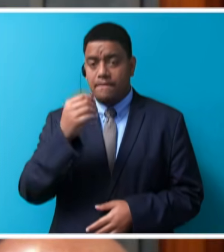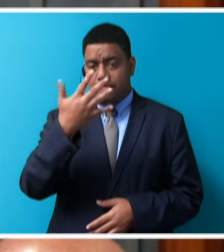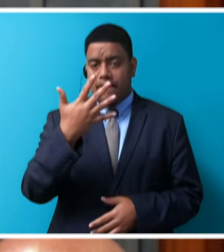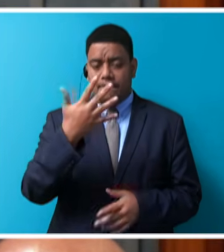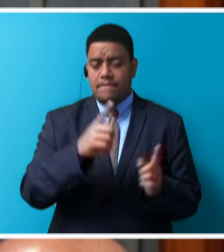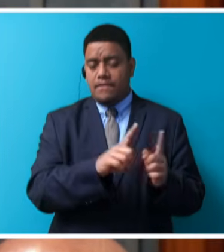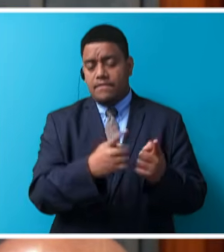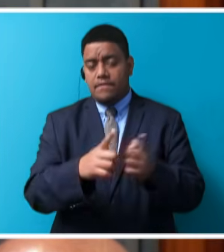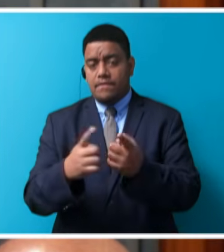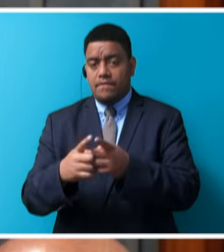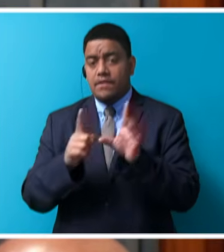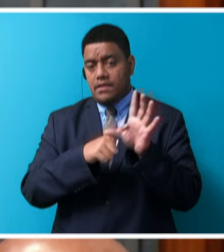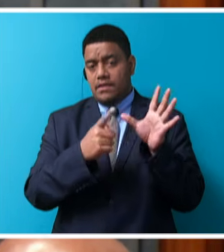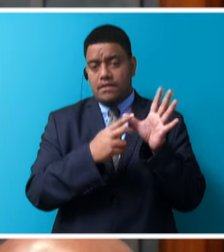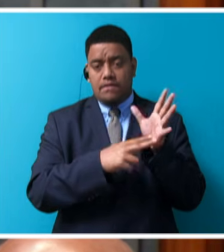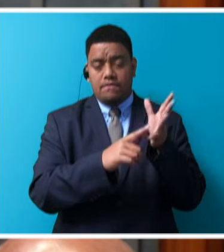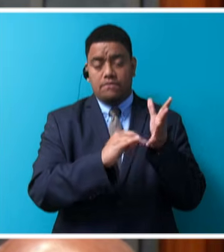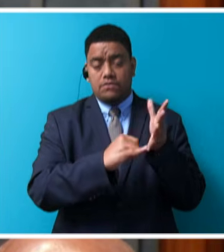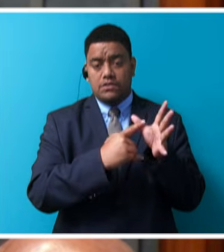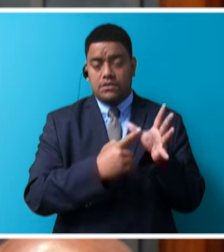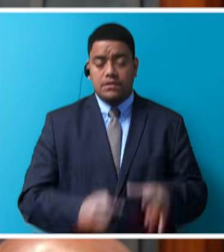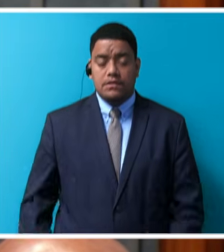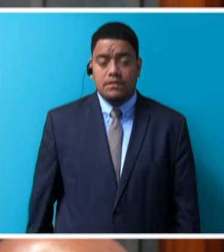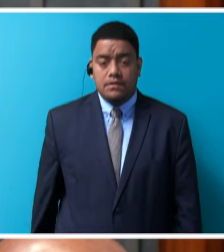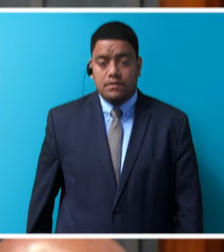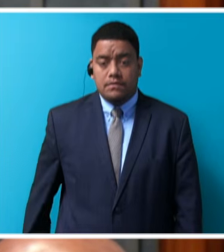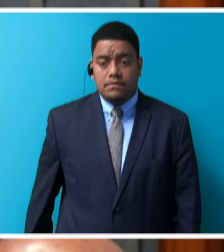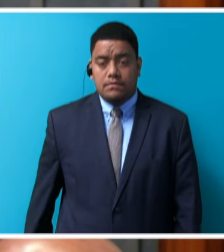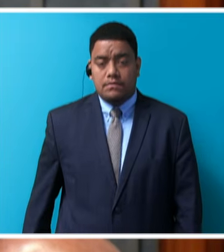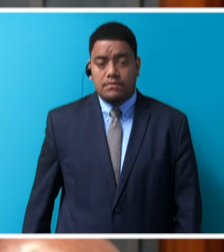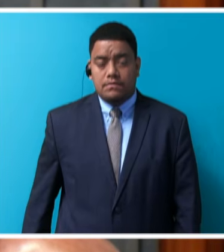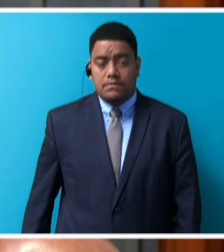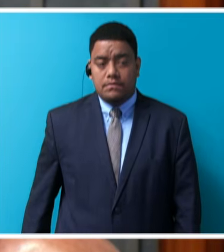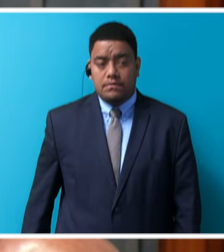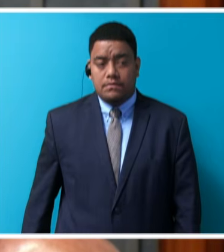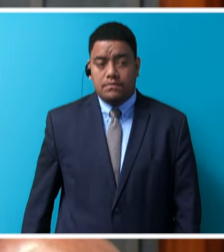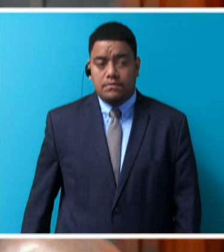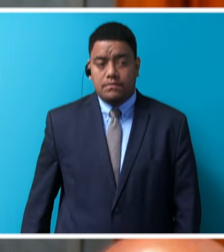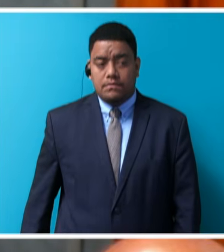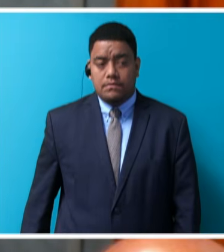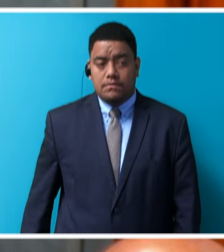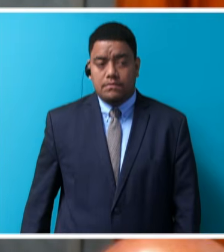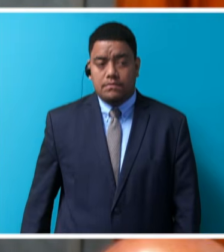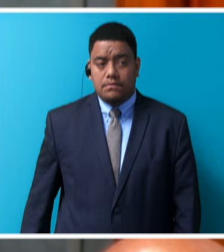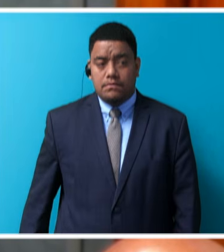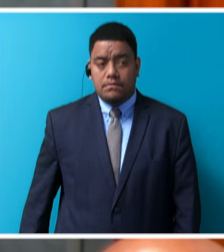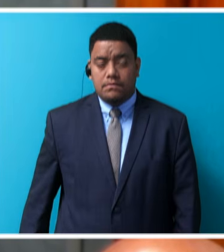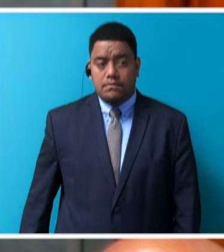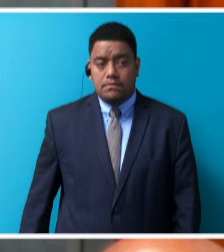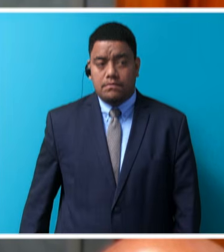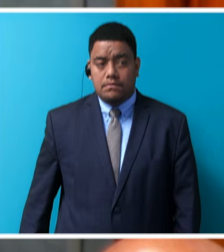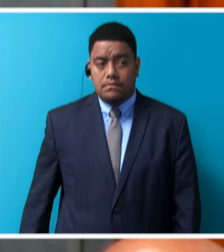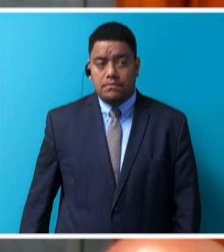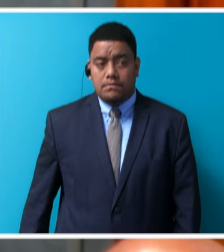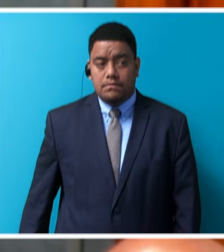houses in Tholo North. What they were saying is that we are